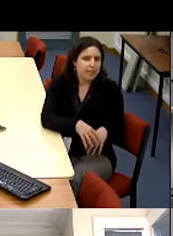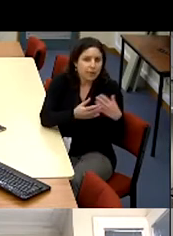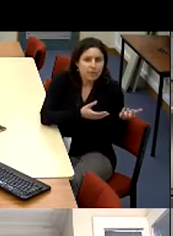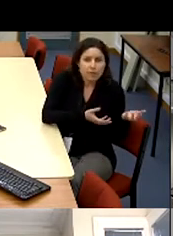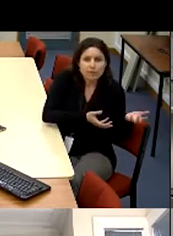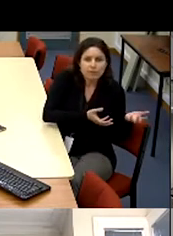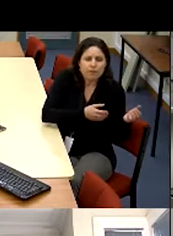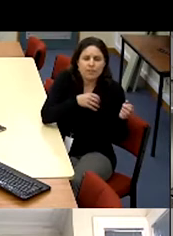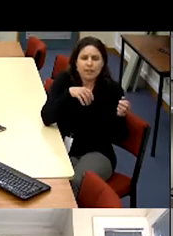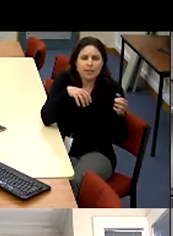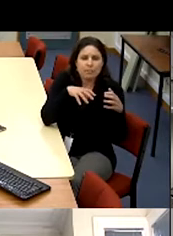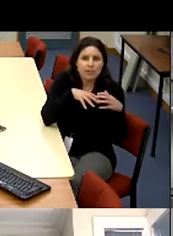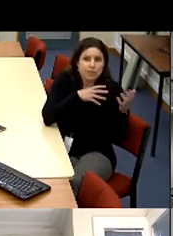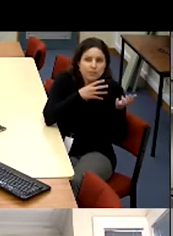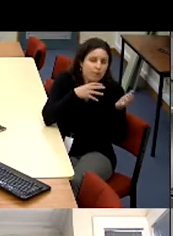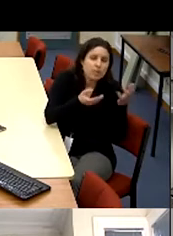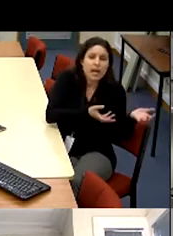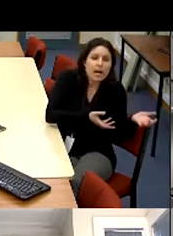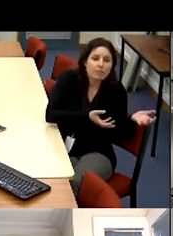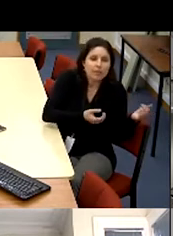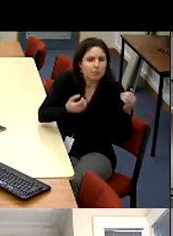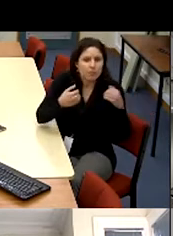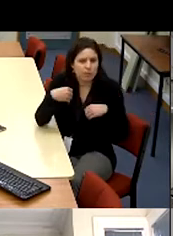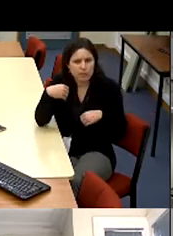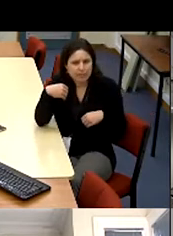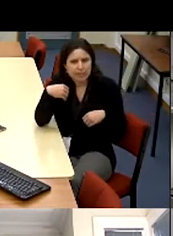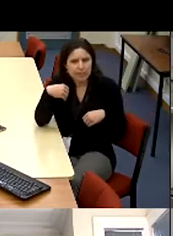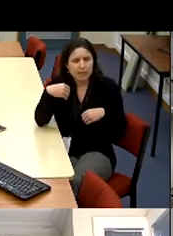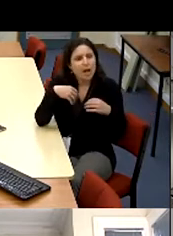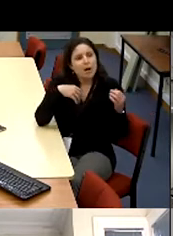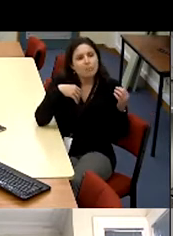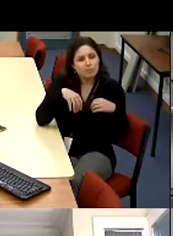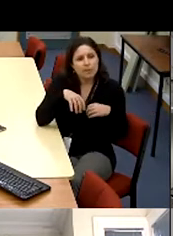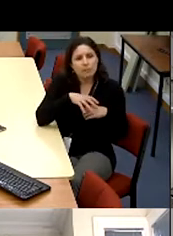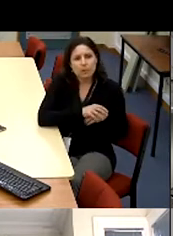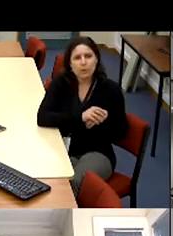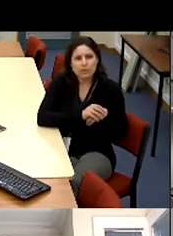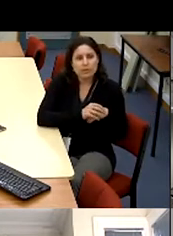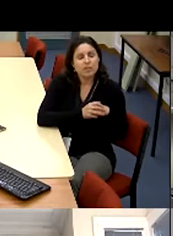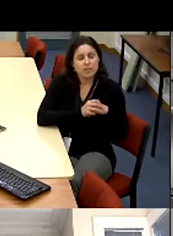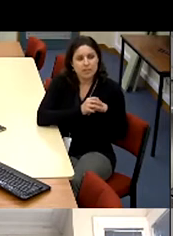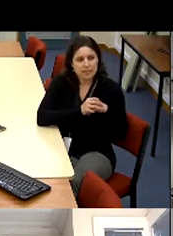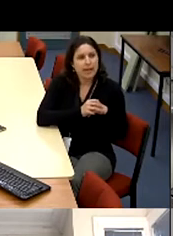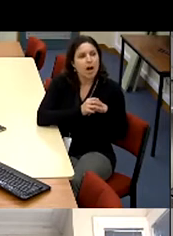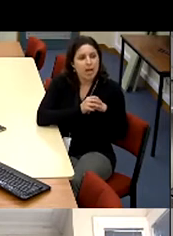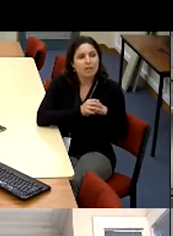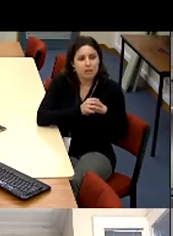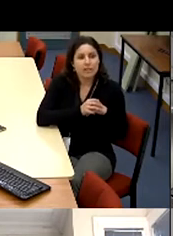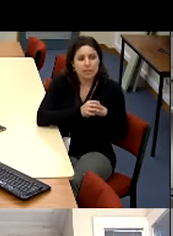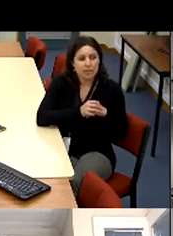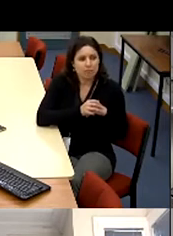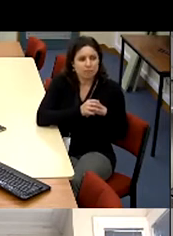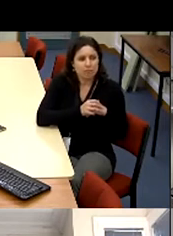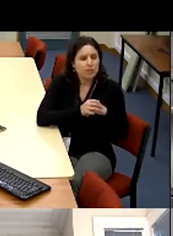I'm a Saudi person, from Sudan, but I'm also a New Zealander. Most people did say, I am a